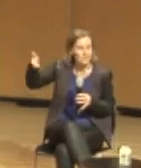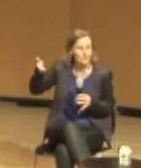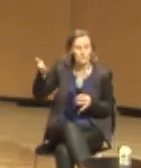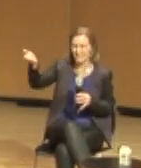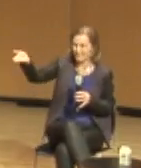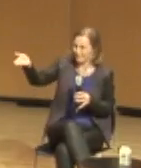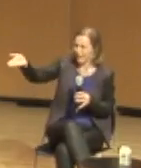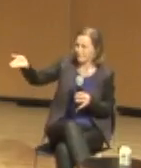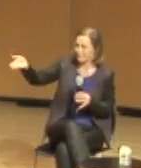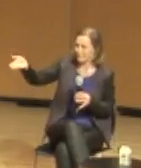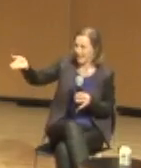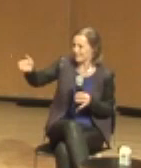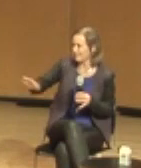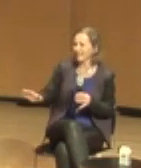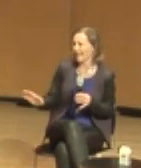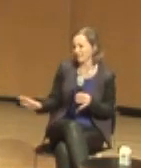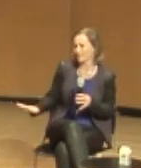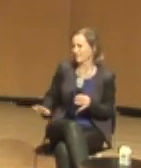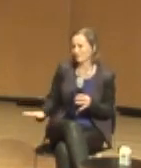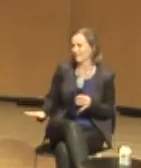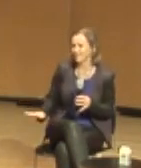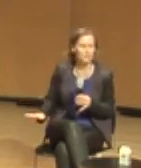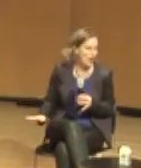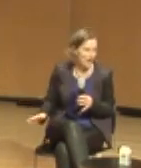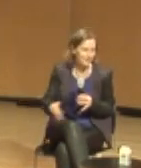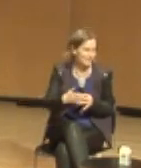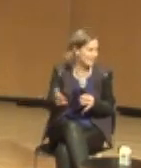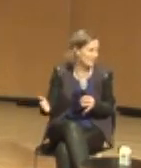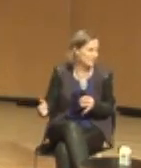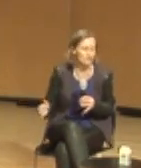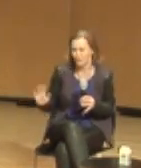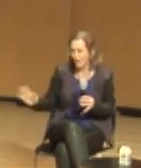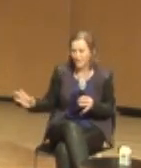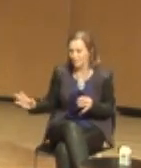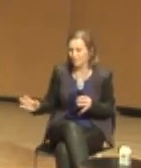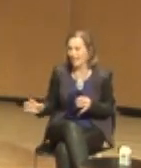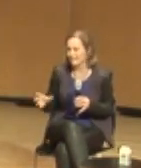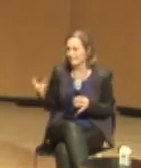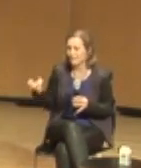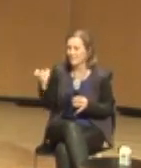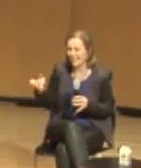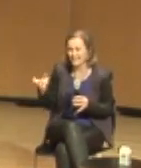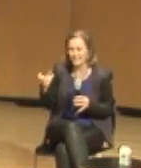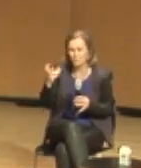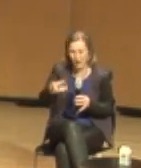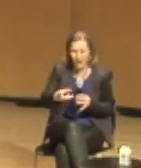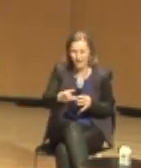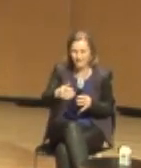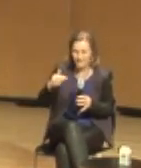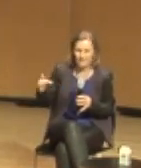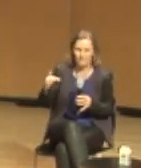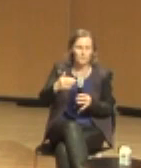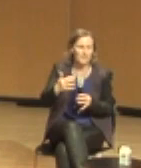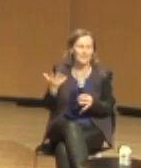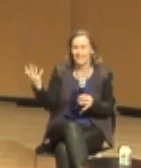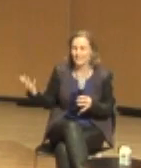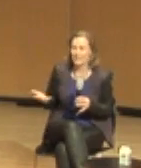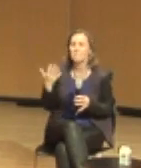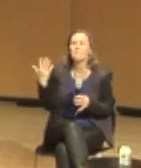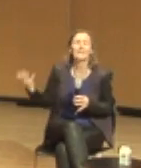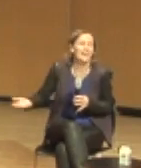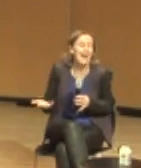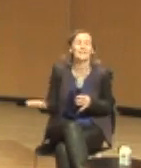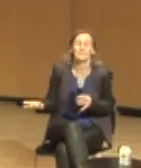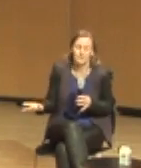so and so you think they're upper class when actually they're really not his characters are not upper class and so that is why we